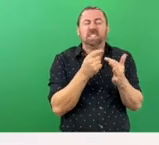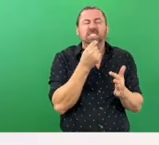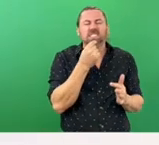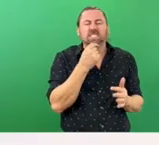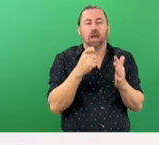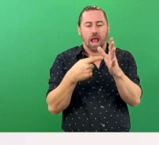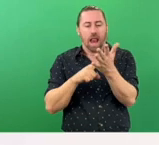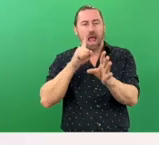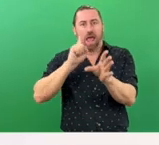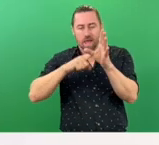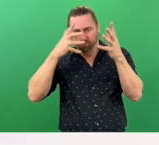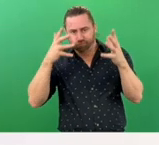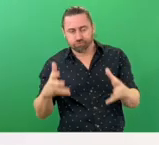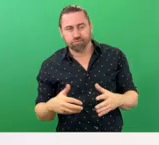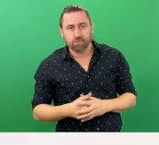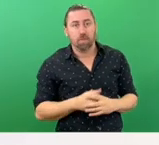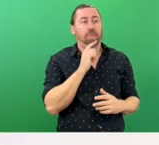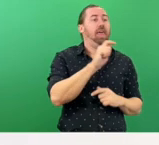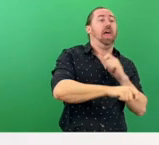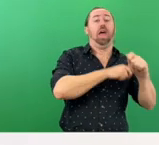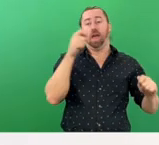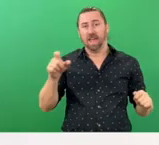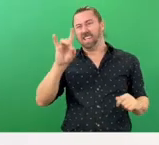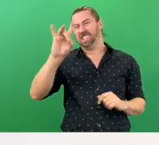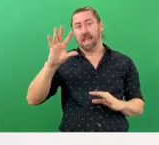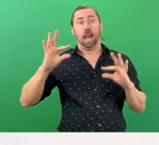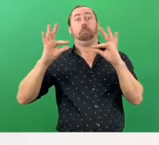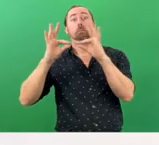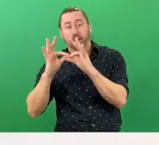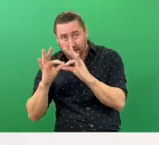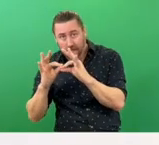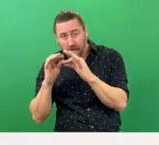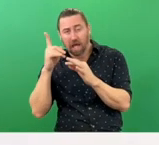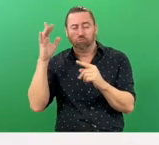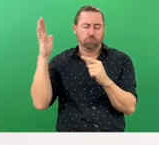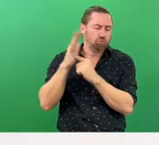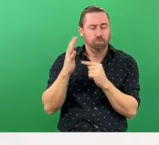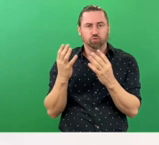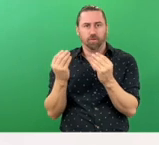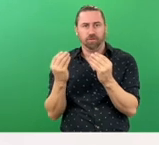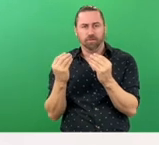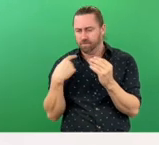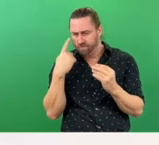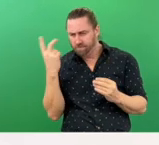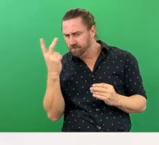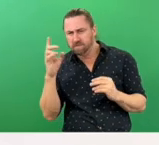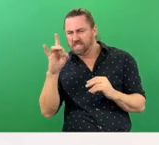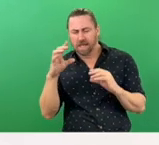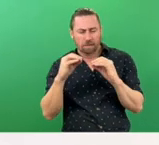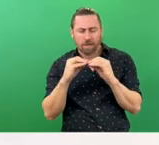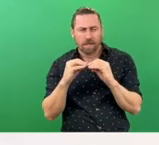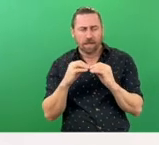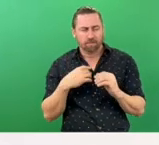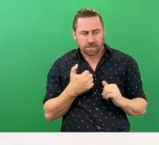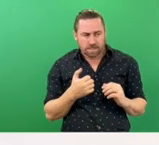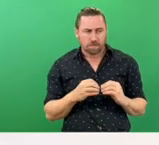stiff clay. On the other end of the spectrum, you have the 10B, which is the softest pencil. And let me see if I've got a 10B